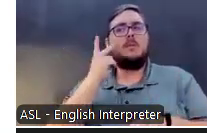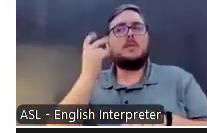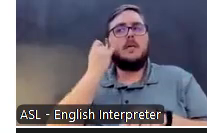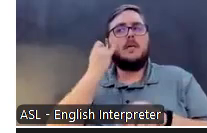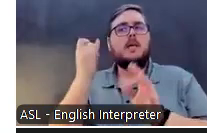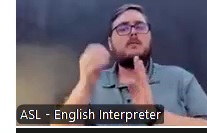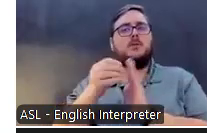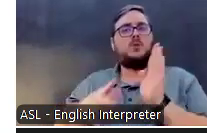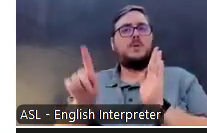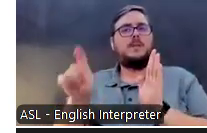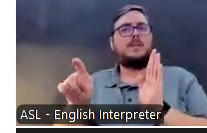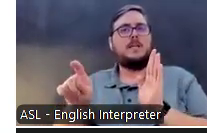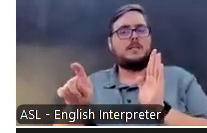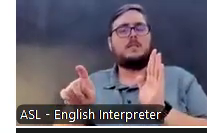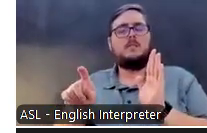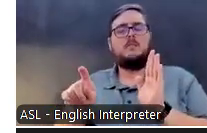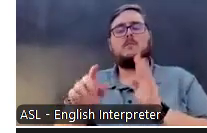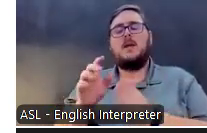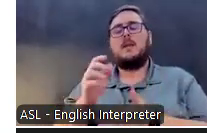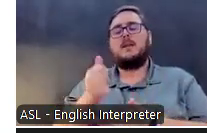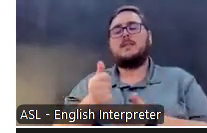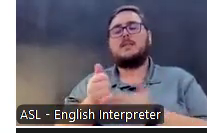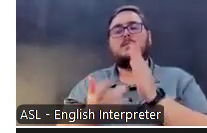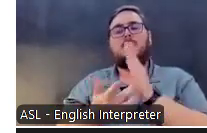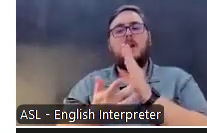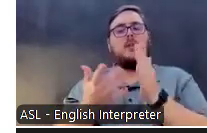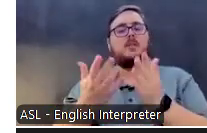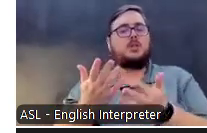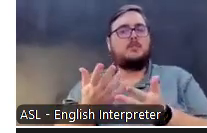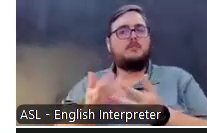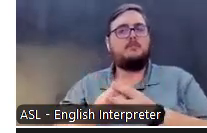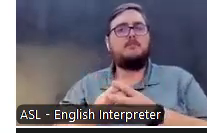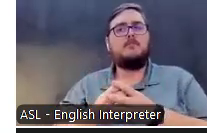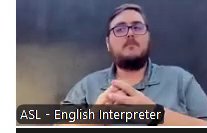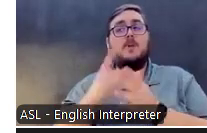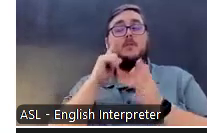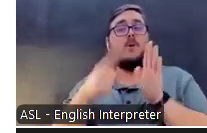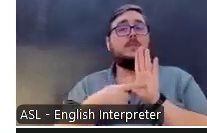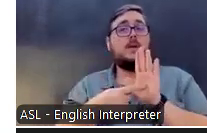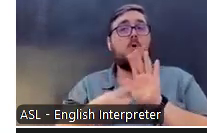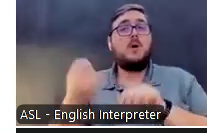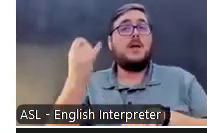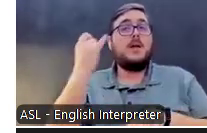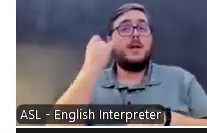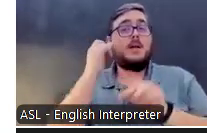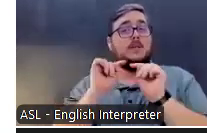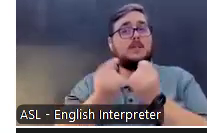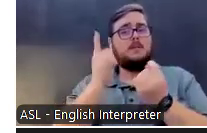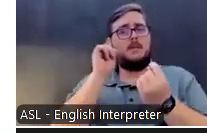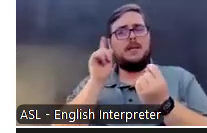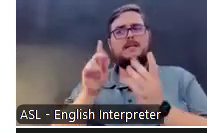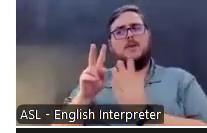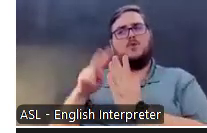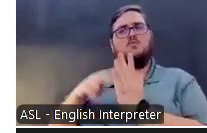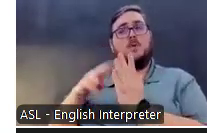assistive technology device. For instance, if the team thinks a reading app will help a student based on